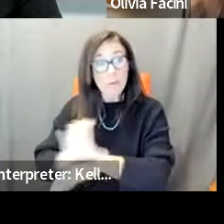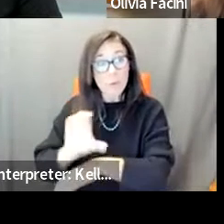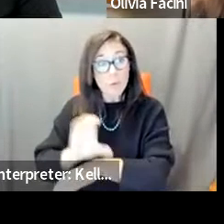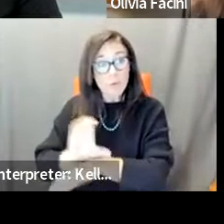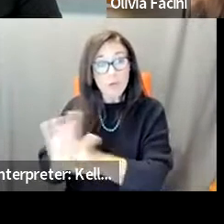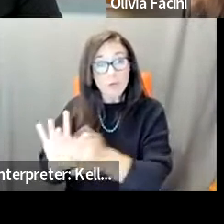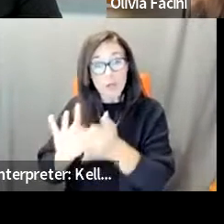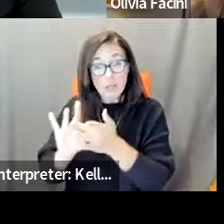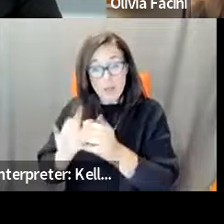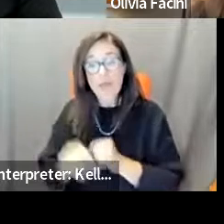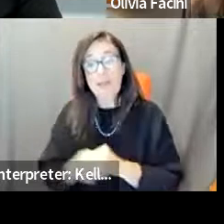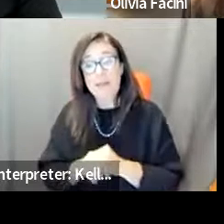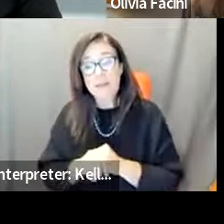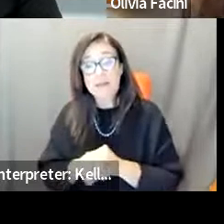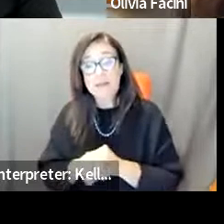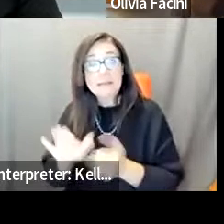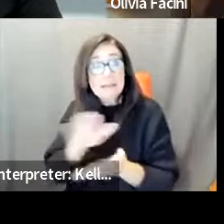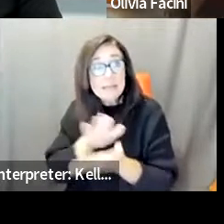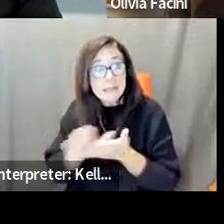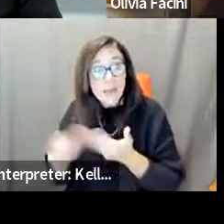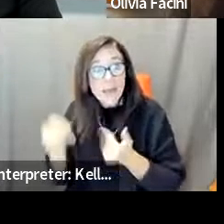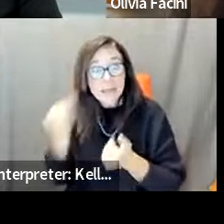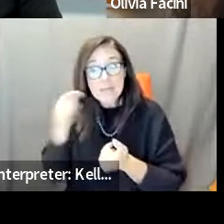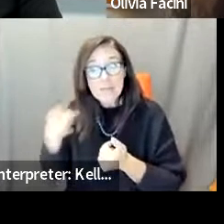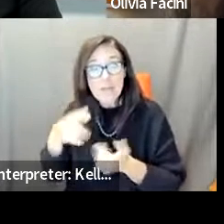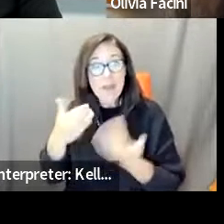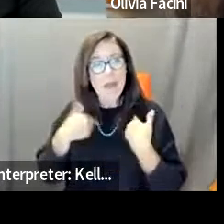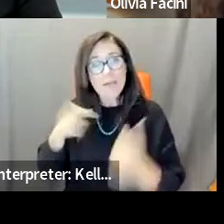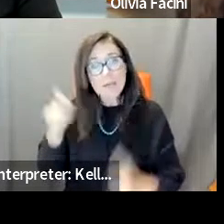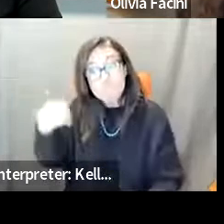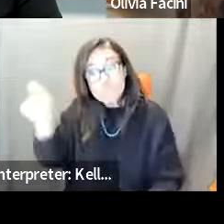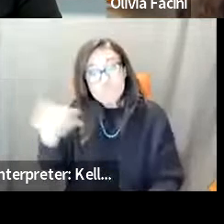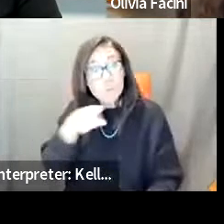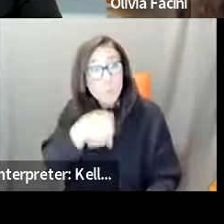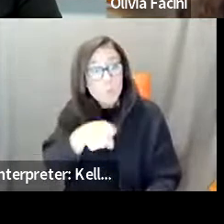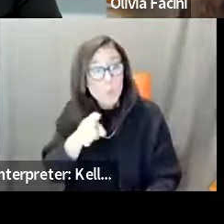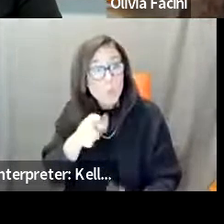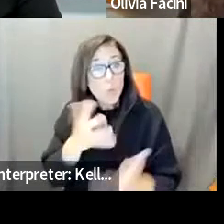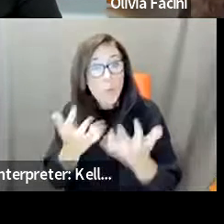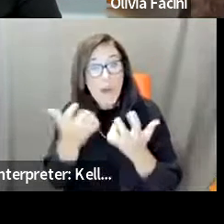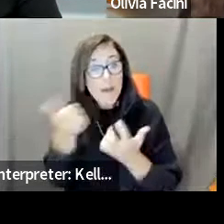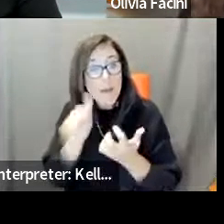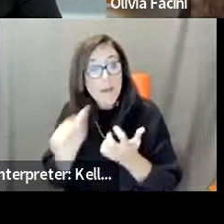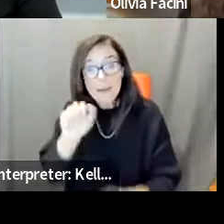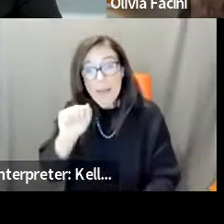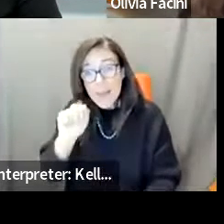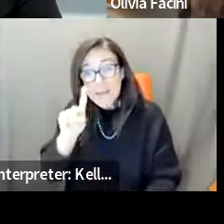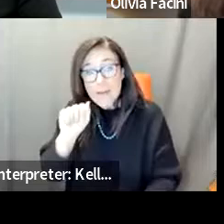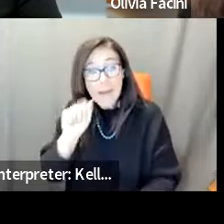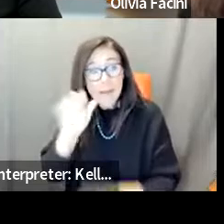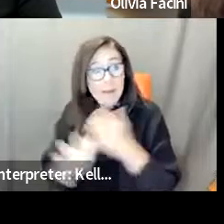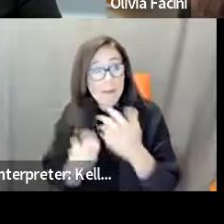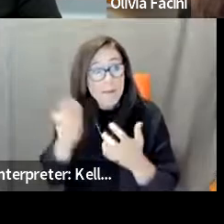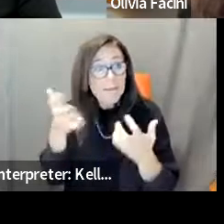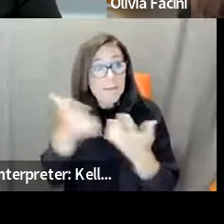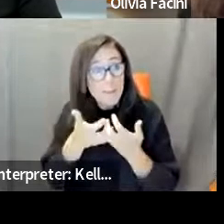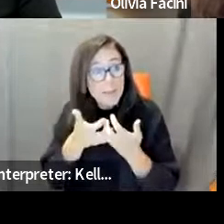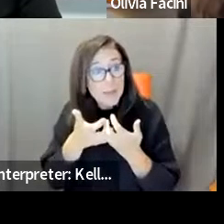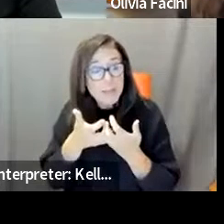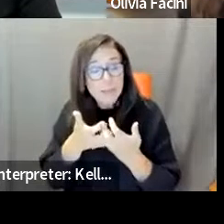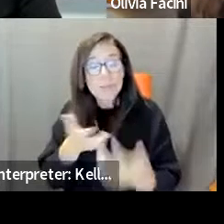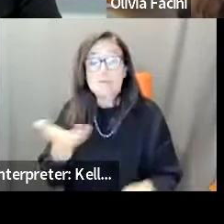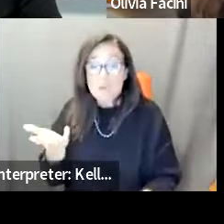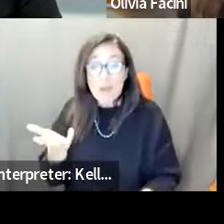do you require any ADA accommodations? So that maybe the staff could have